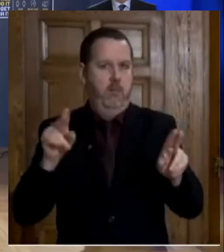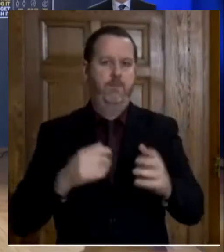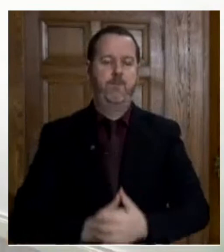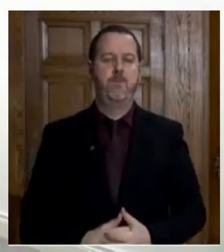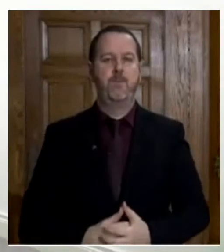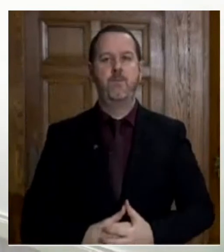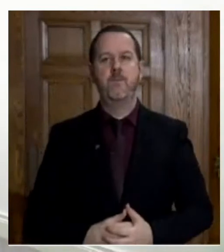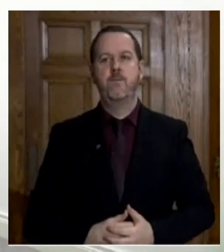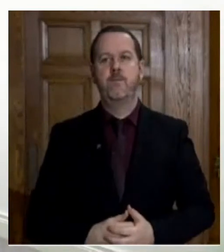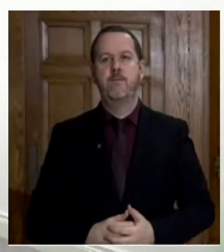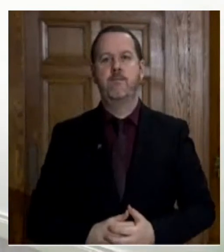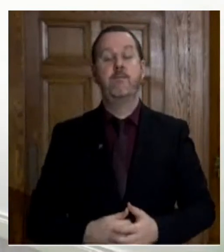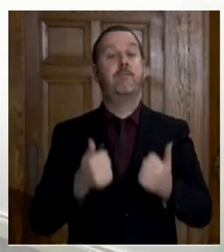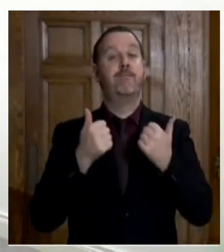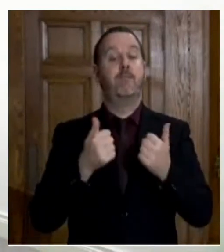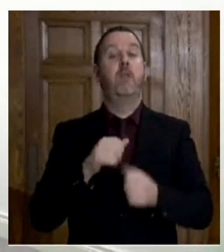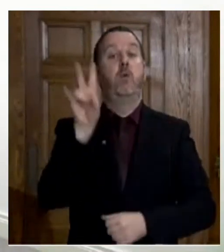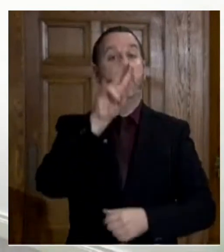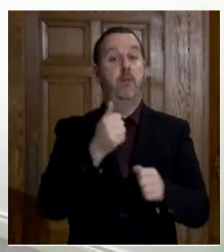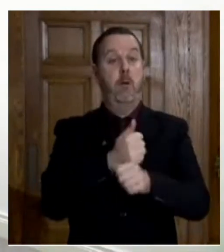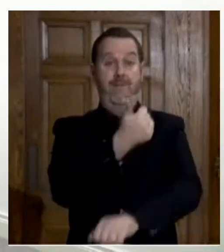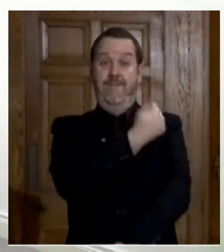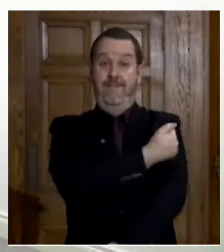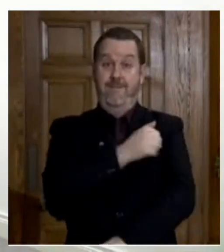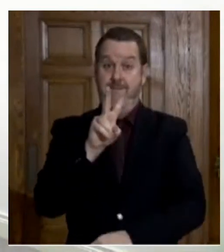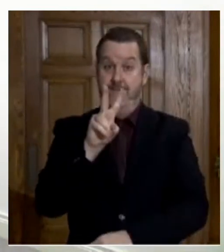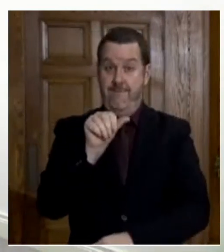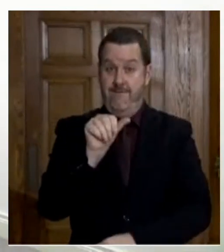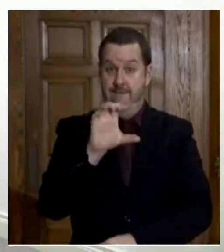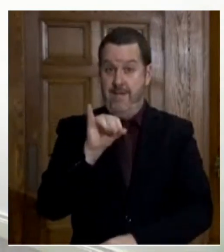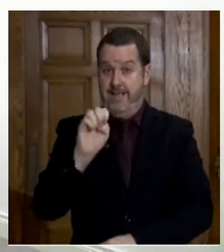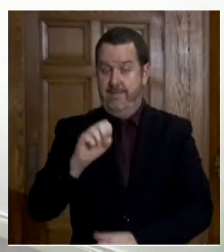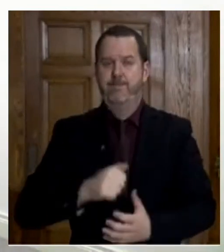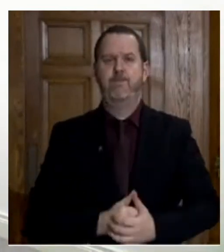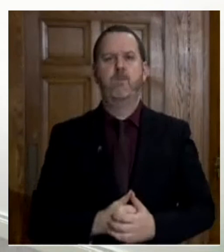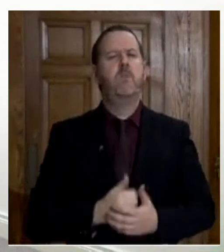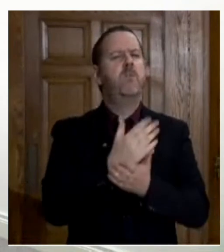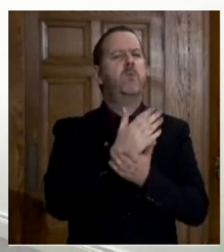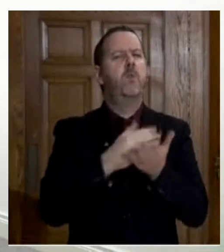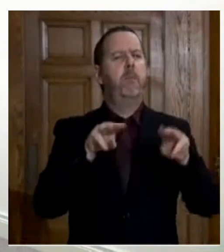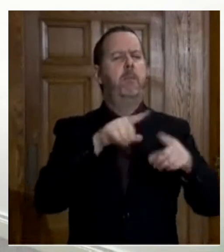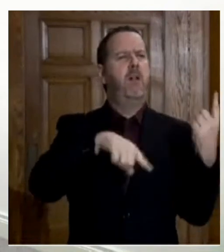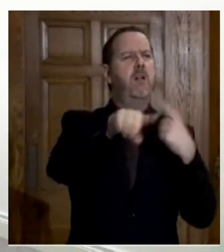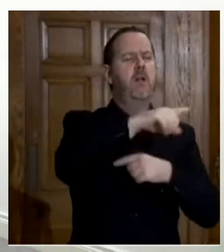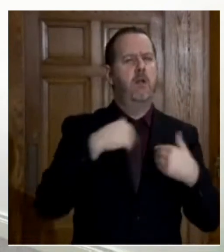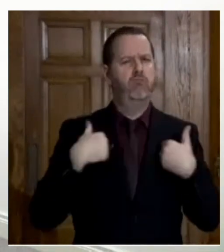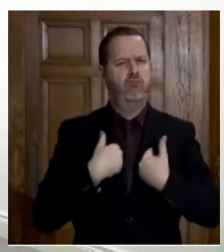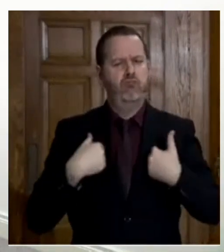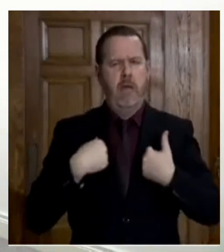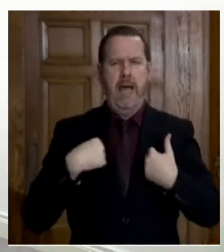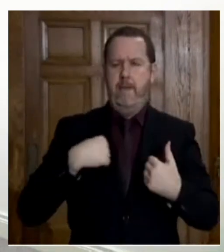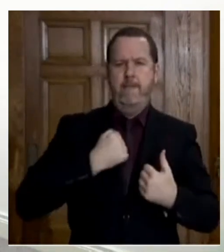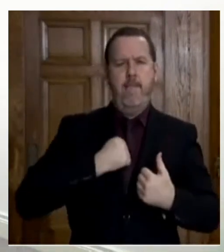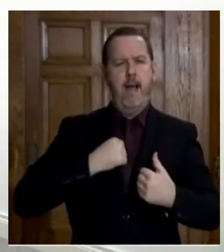Thank you. And a question on the vaccine then next. We've been hearing some concerns from people who are immunocompromised and just not